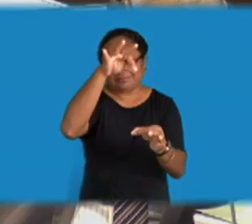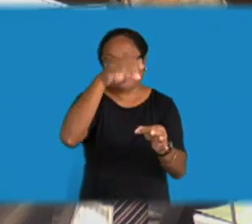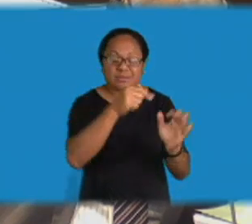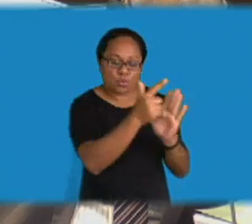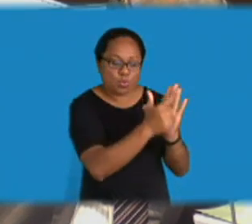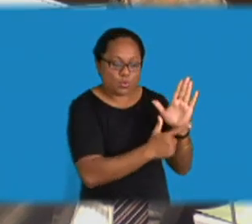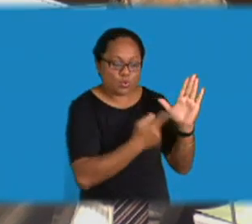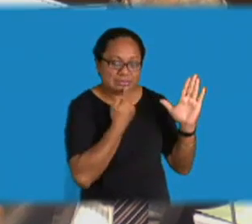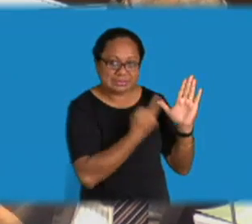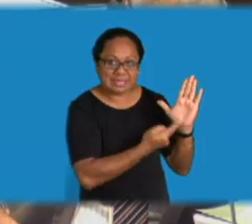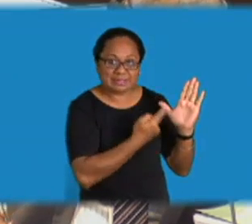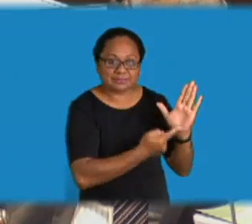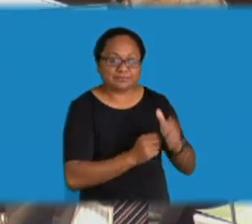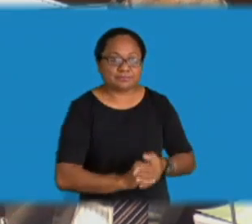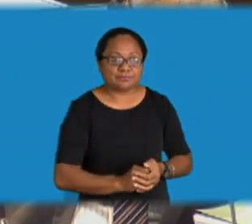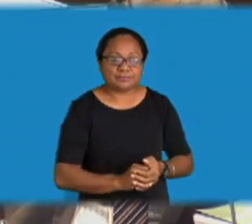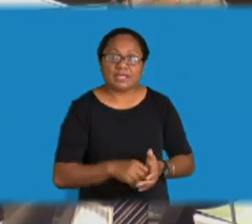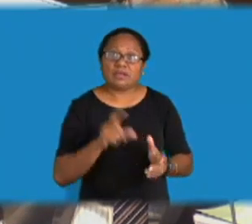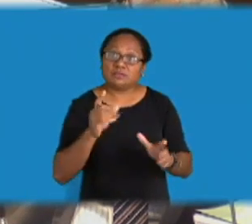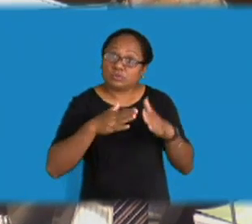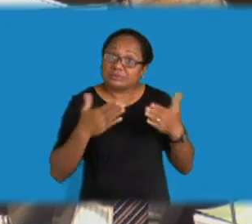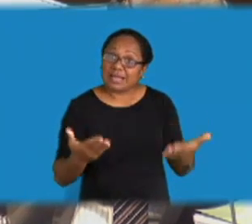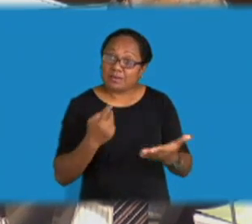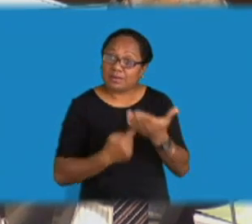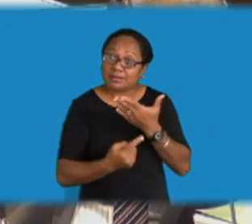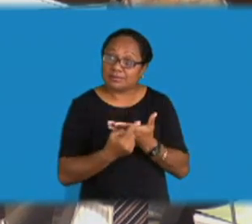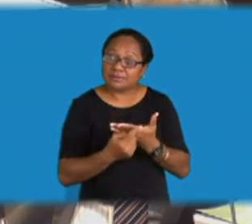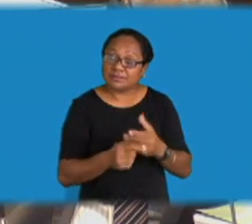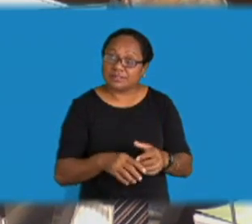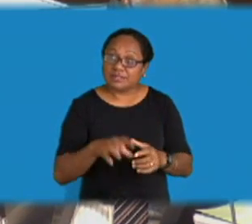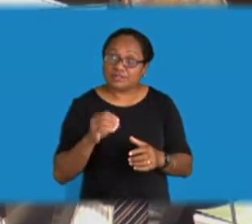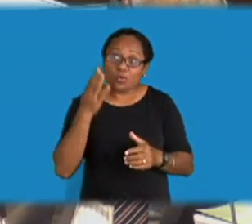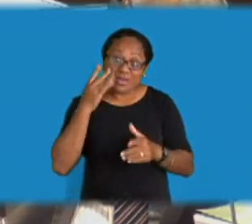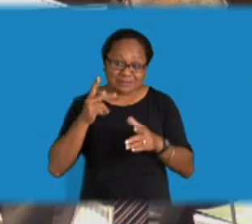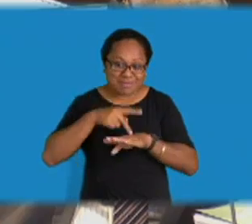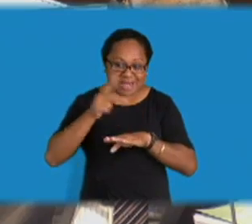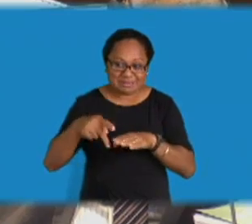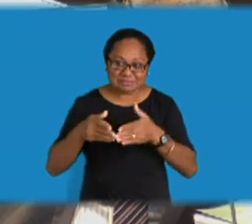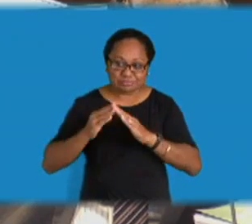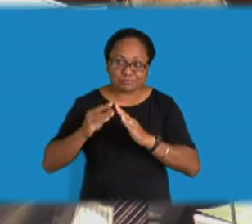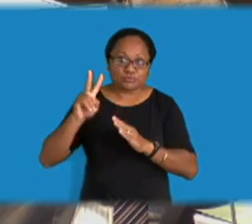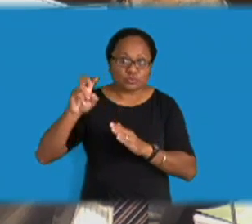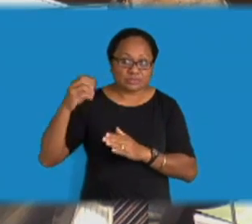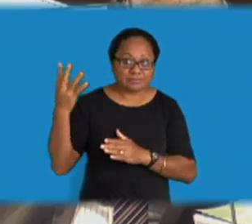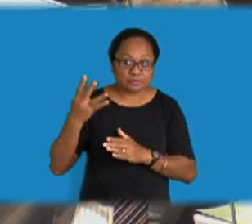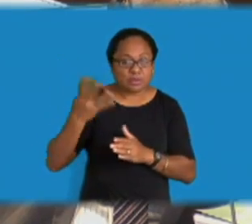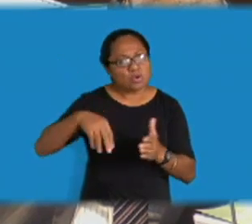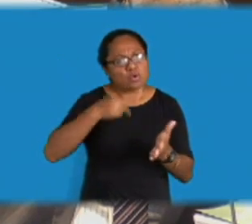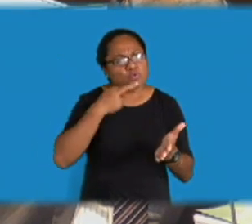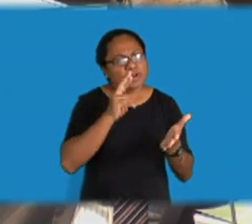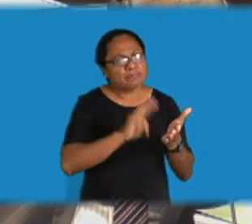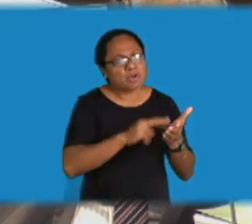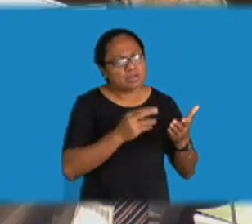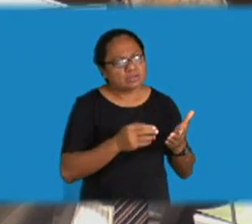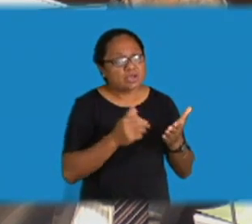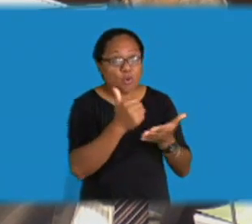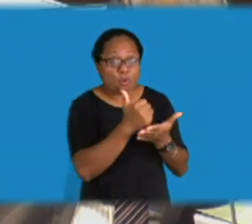itself. Madam Speaker, what's the current situation? Since the inception of Parliament in 2014, all the reports of the Office of the Auditor General